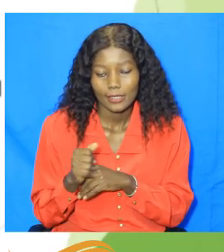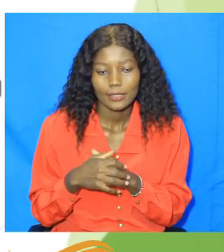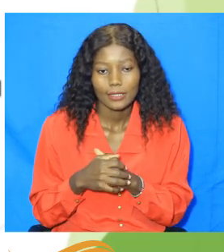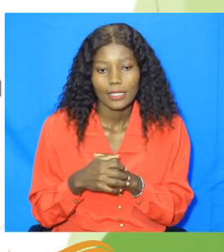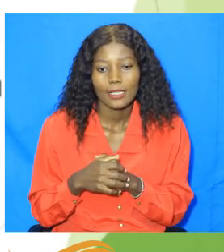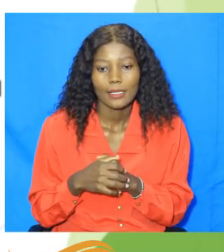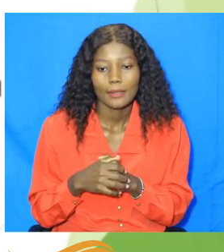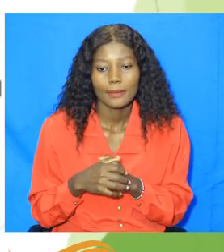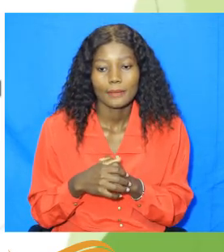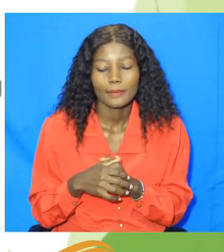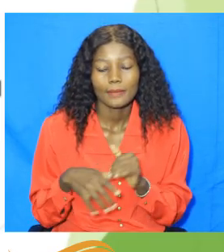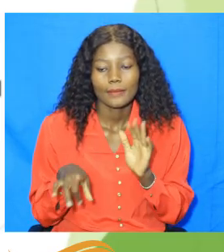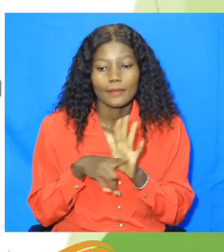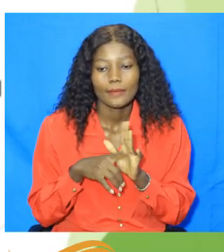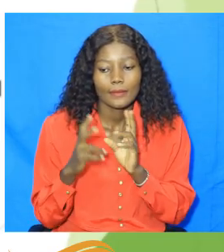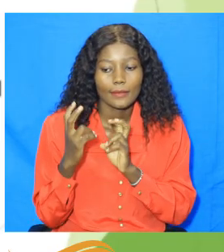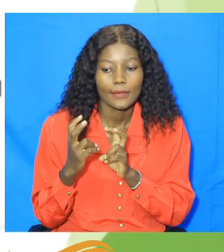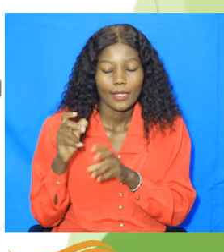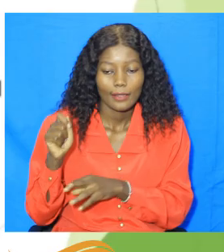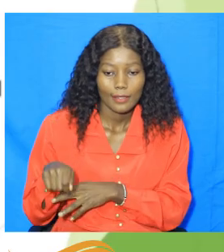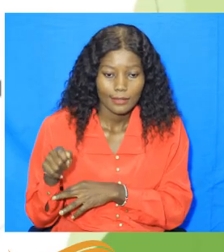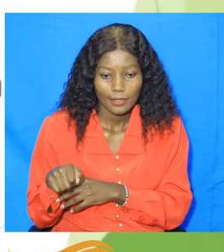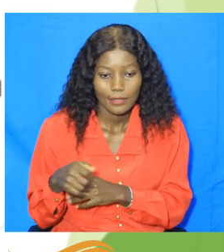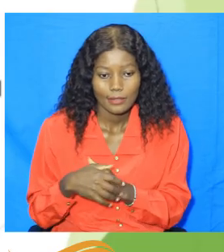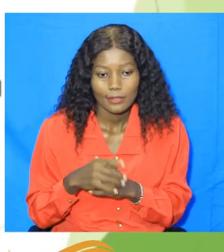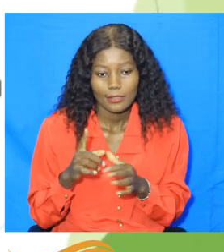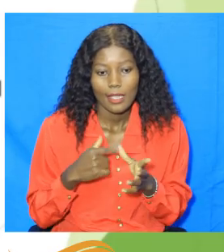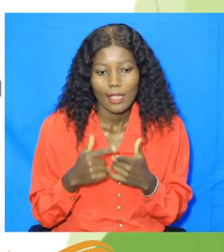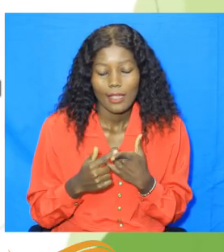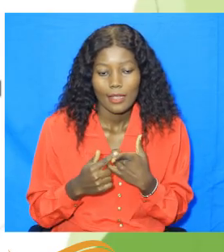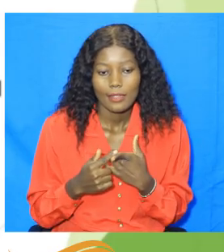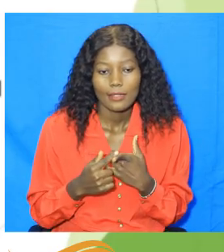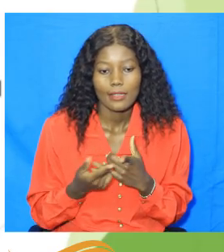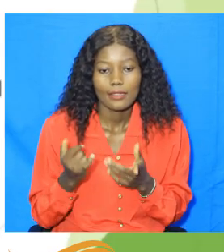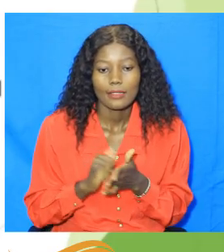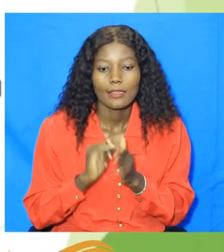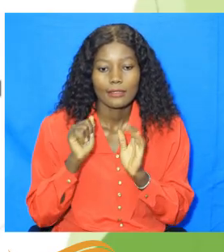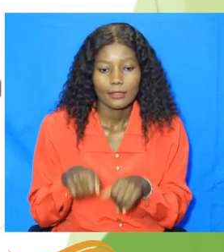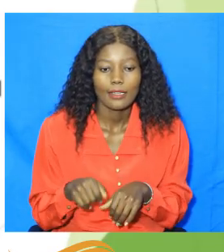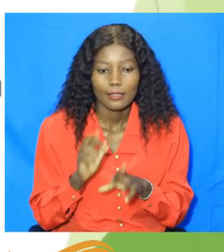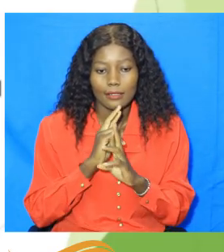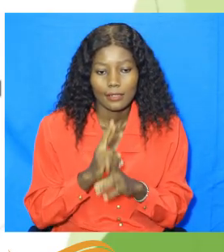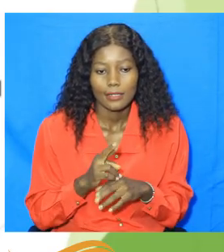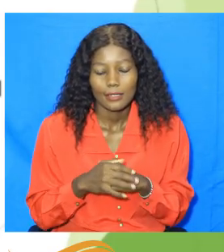without facing the judges, then that will amount to